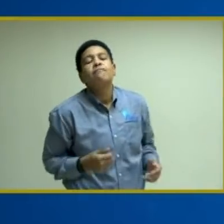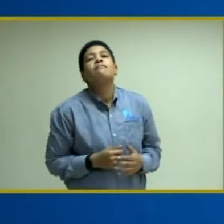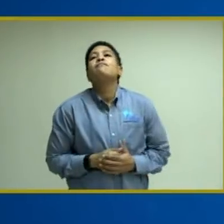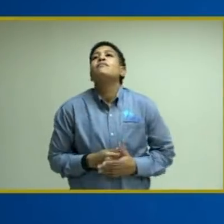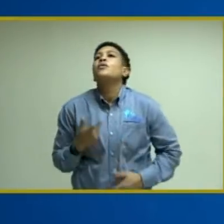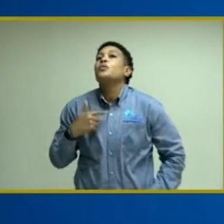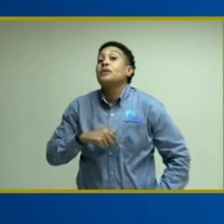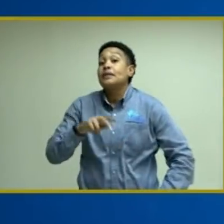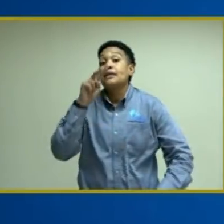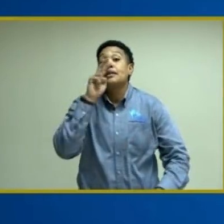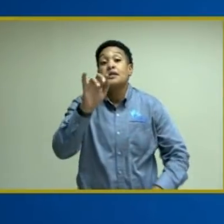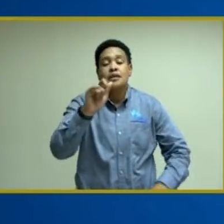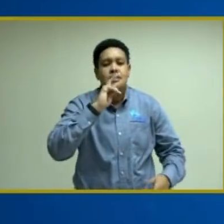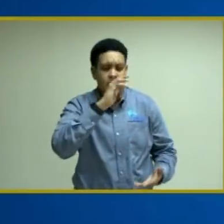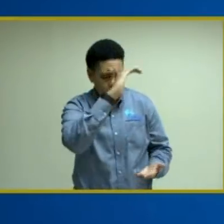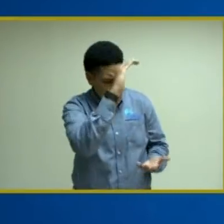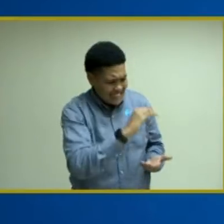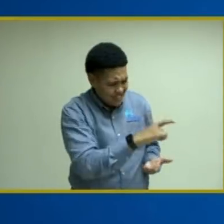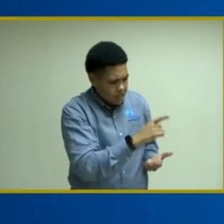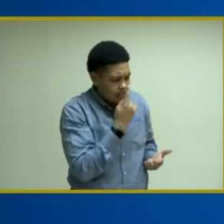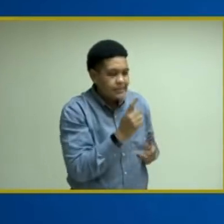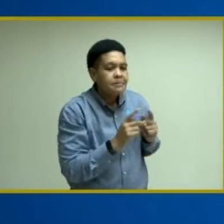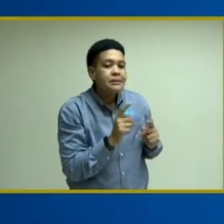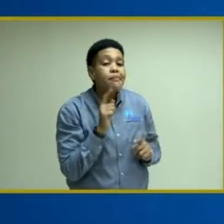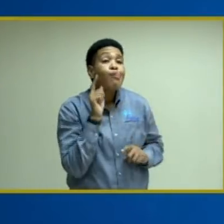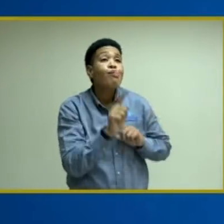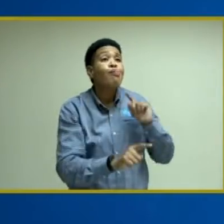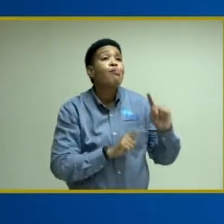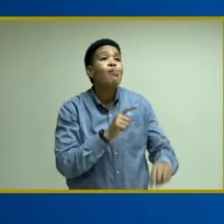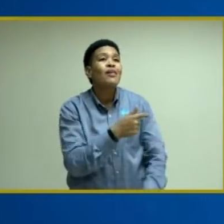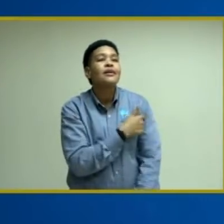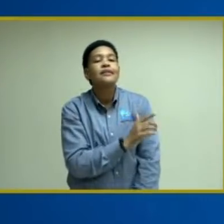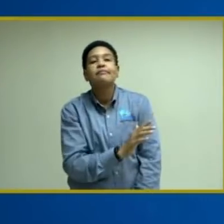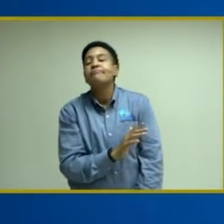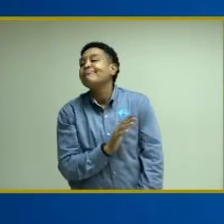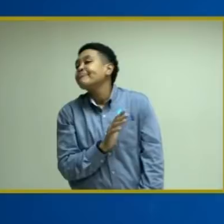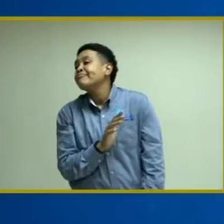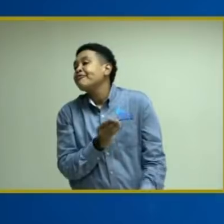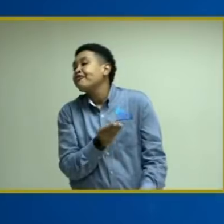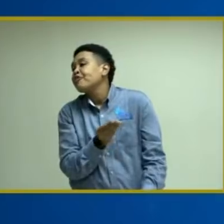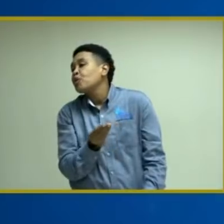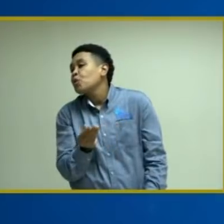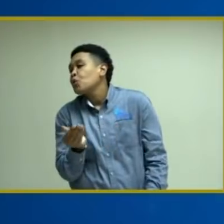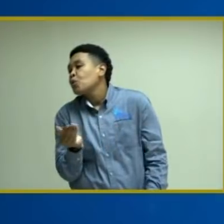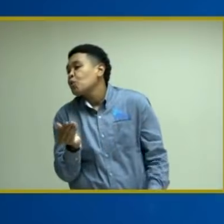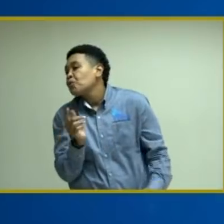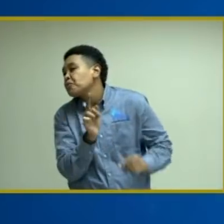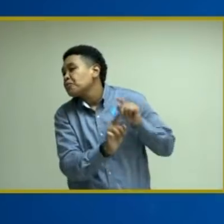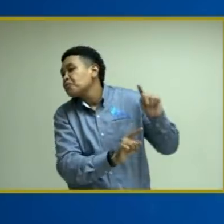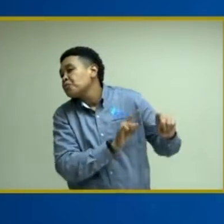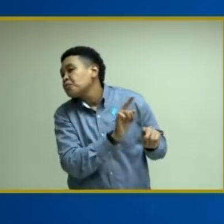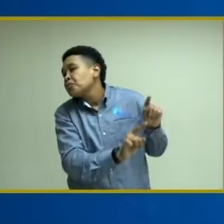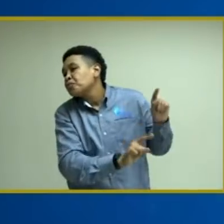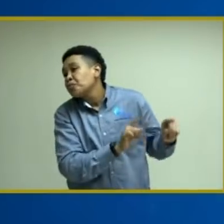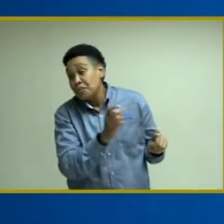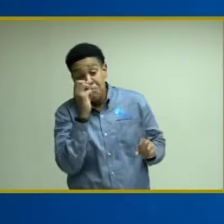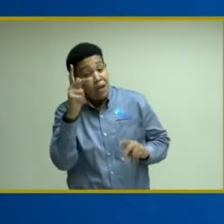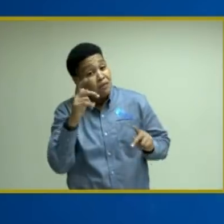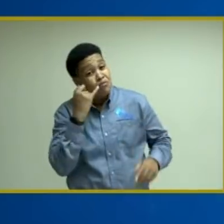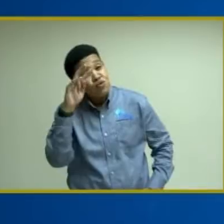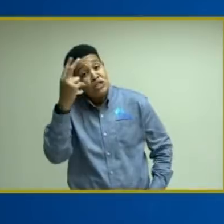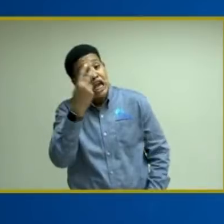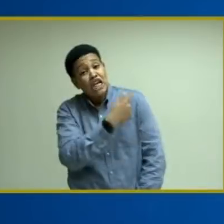we're seeing that there's a decrease in the take-up of the doses, both the second doses. Many persons are still due their second